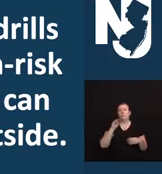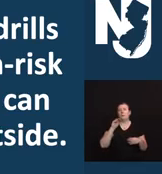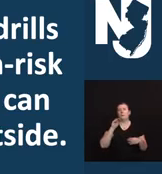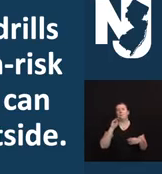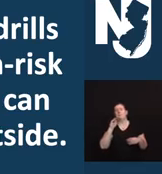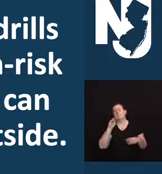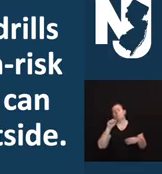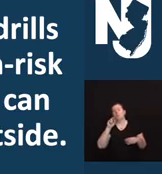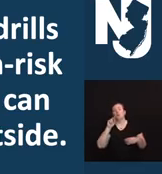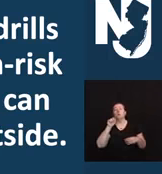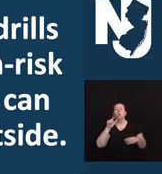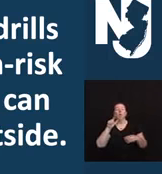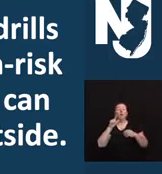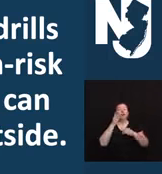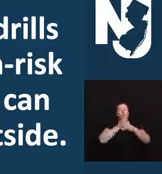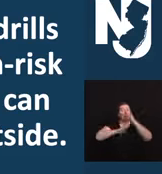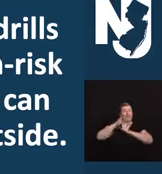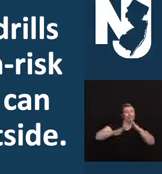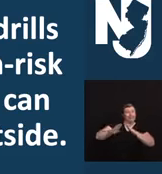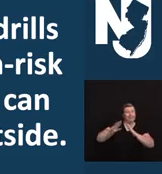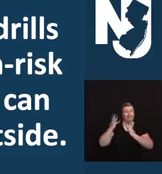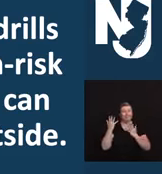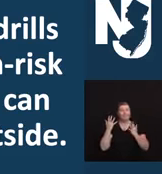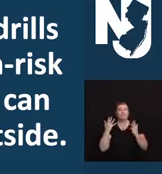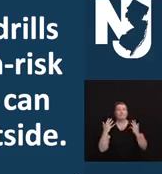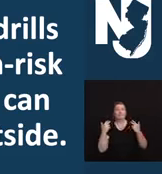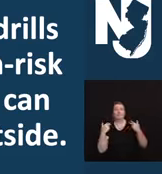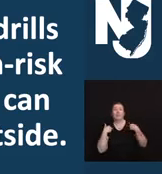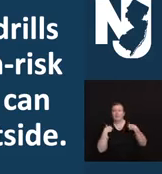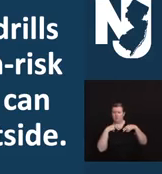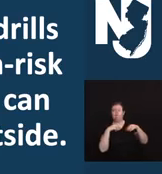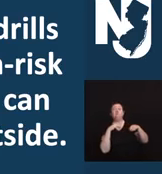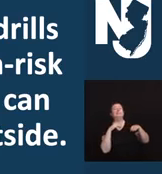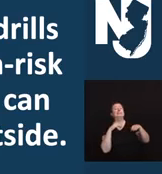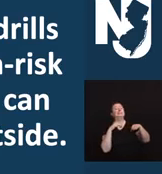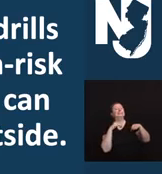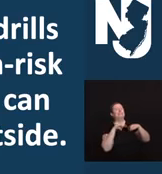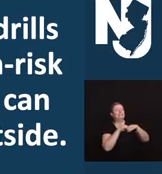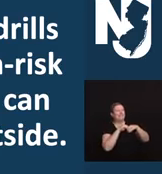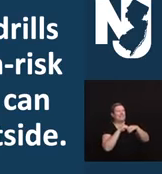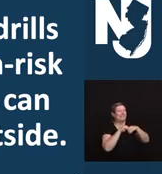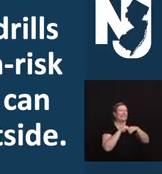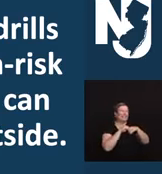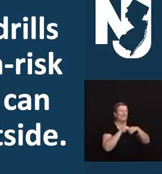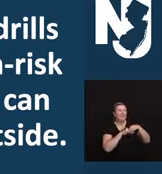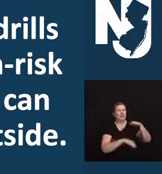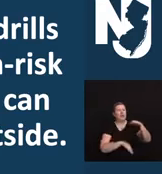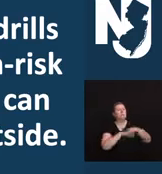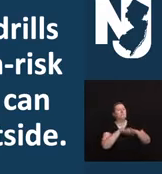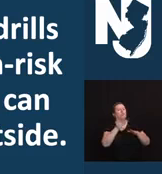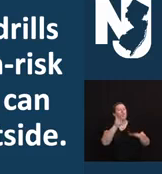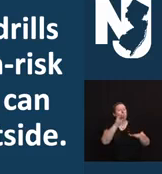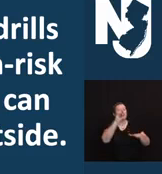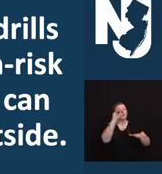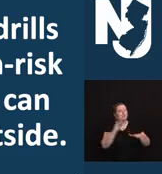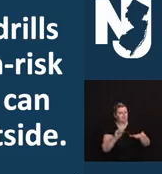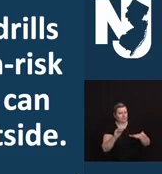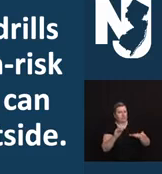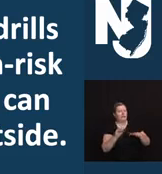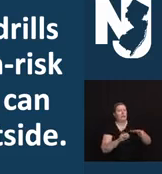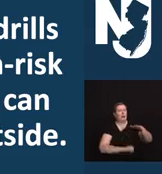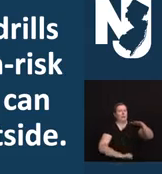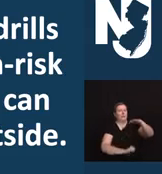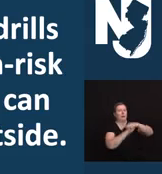may conduct non-contact classes at up to a maximum of 25% capacity, so long